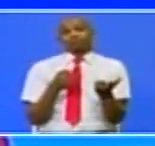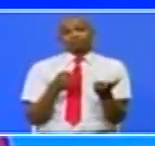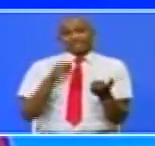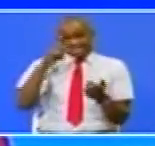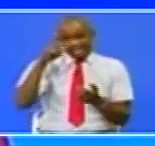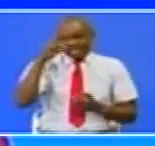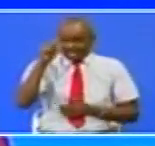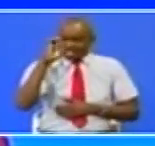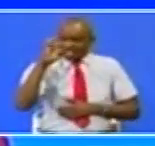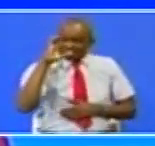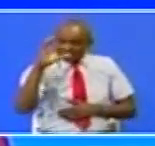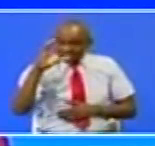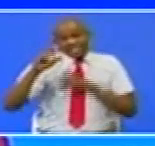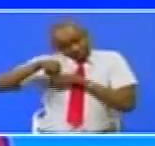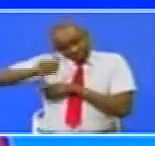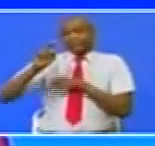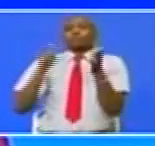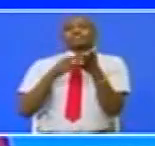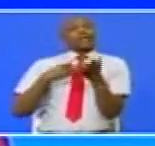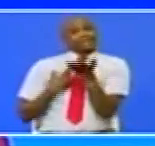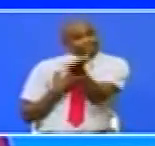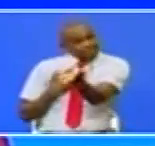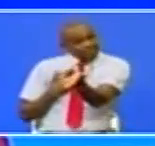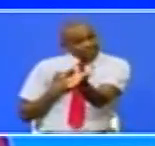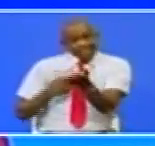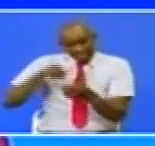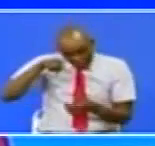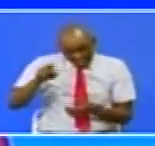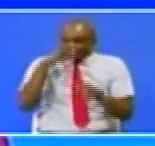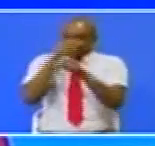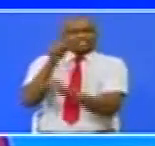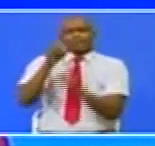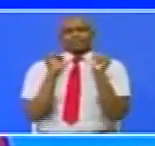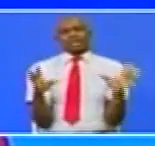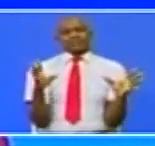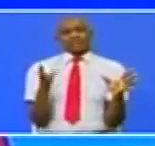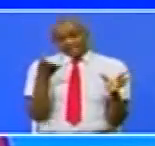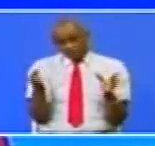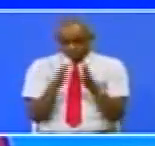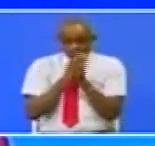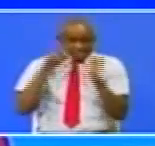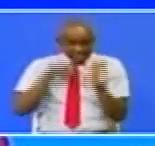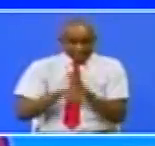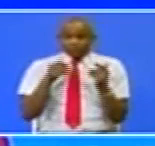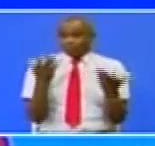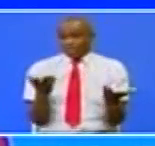Kenya National Examination Council, which they say can no longer be trusted. Michelle Ngele with the details.